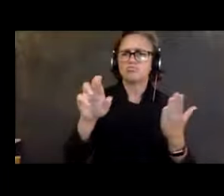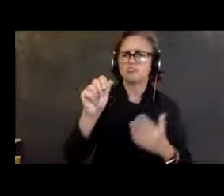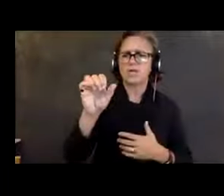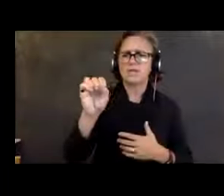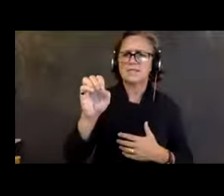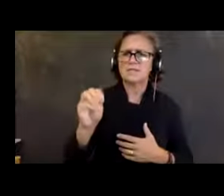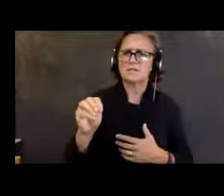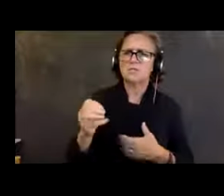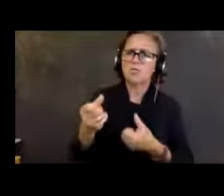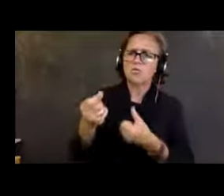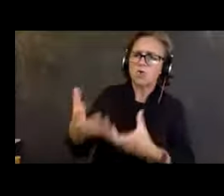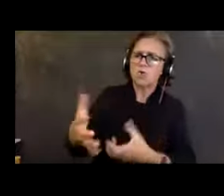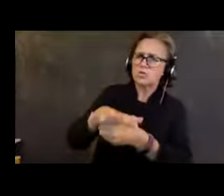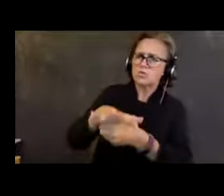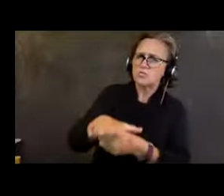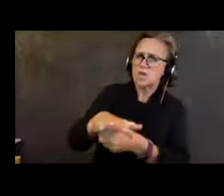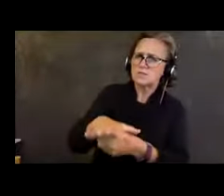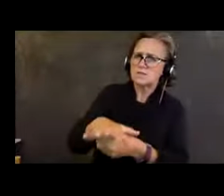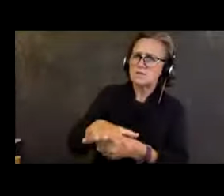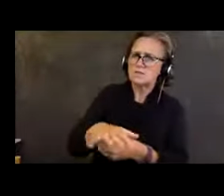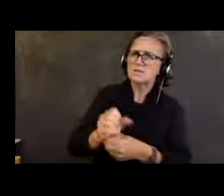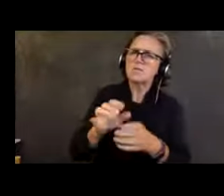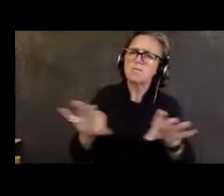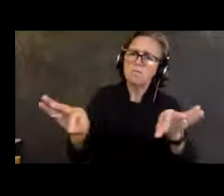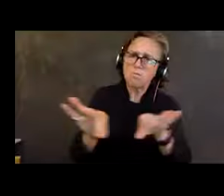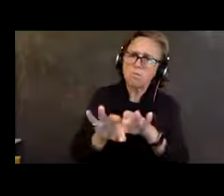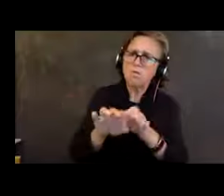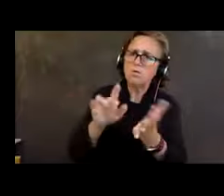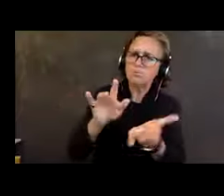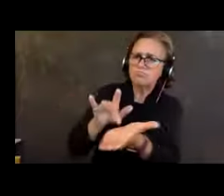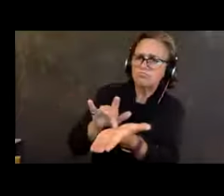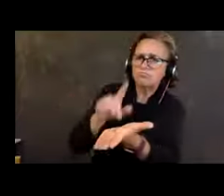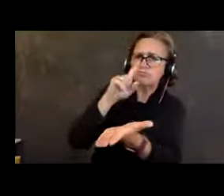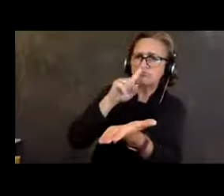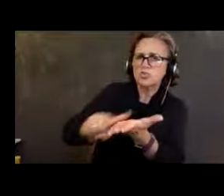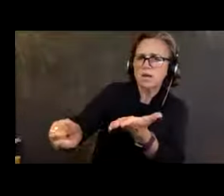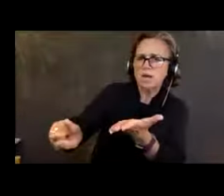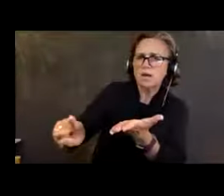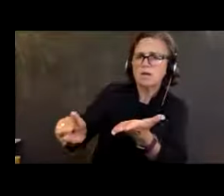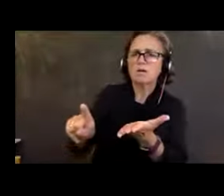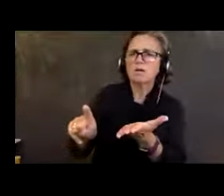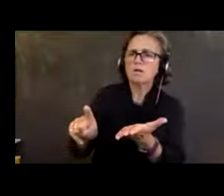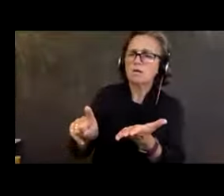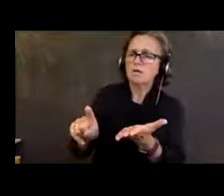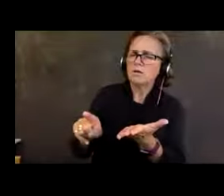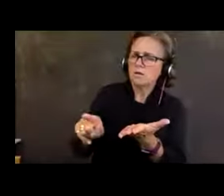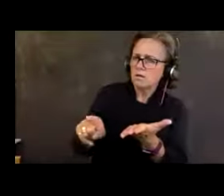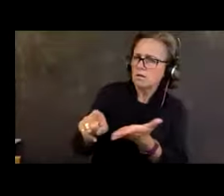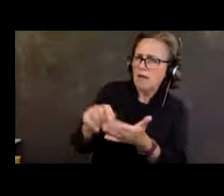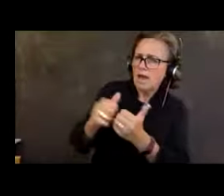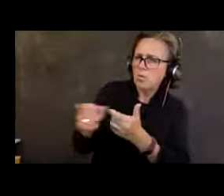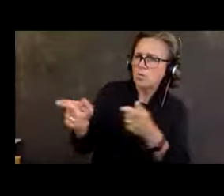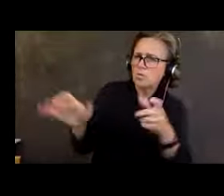checking in with our children to see if they're having how they're handling the information that they're taking